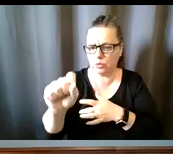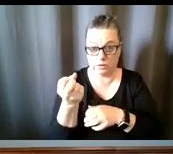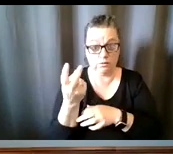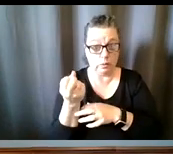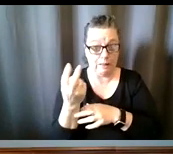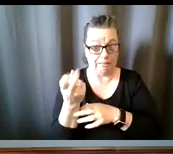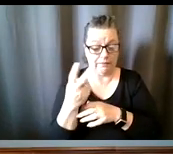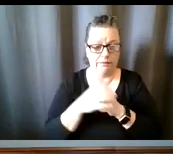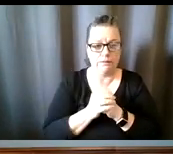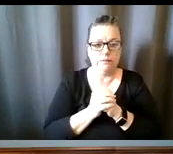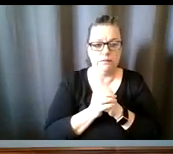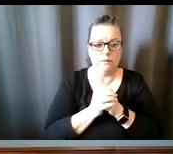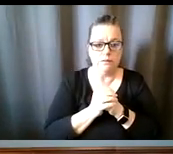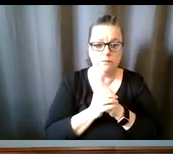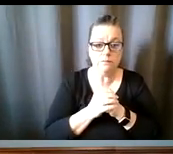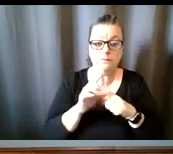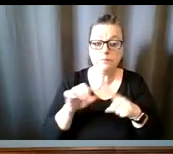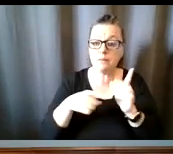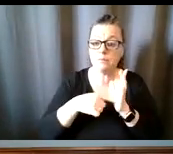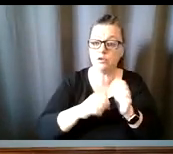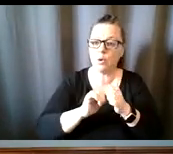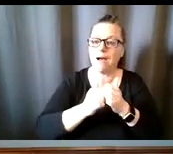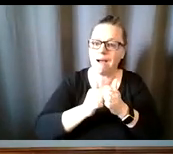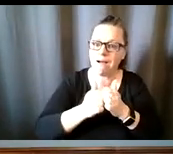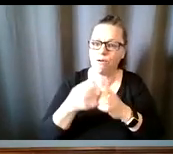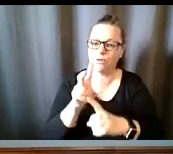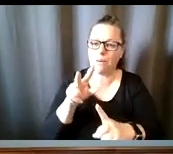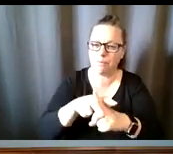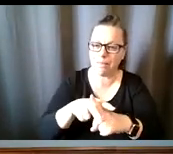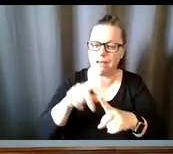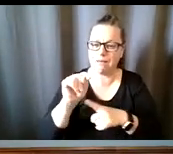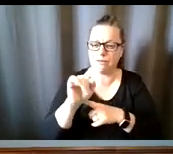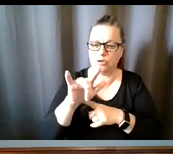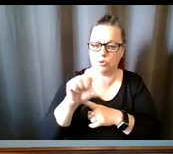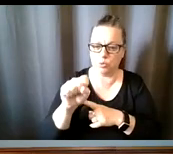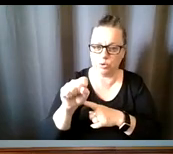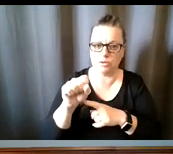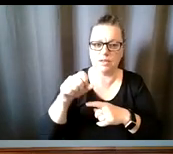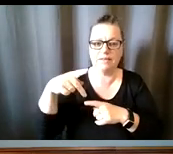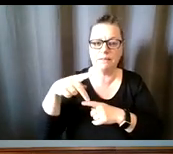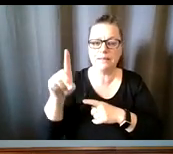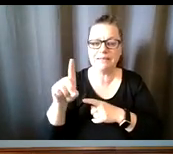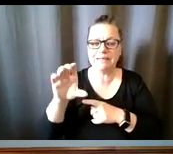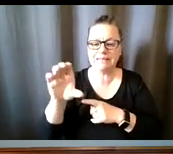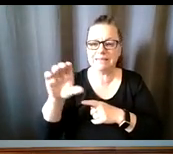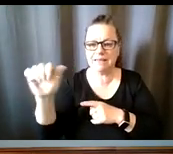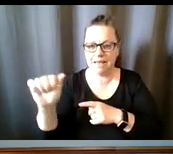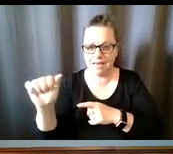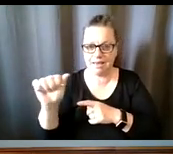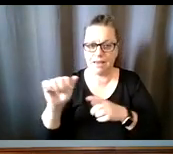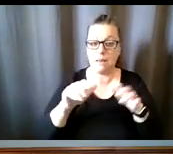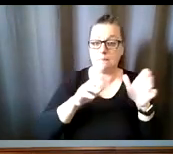be exact, but I'm going to show you how to apply those tools. And I'm going to show you in the Pdca cycle. So the plan, do, check,